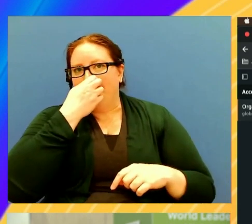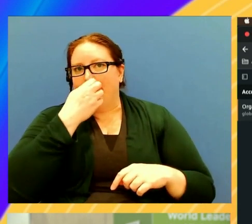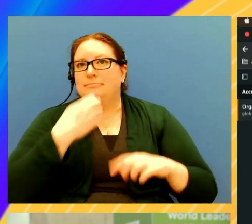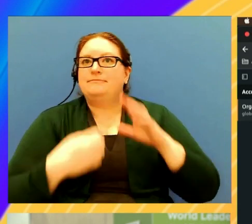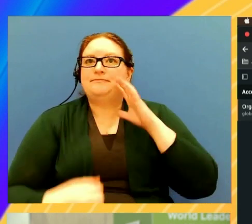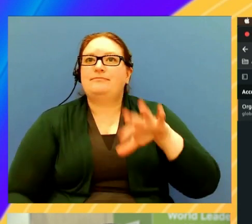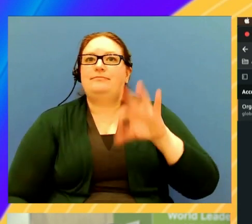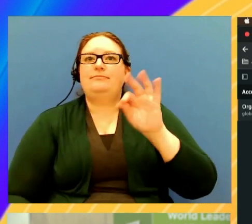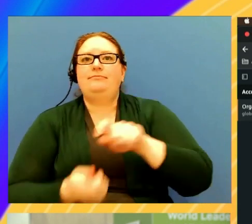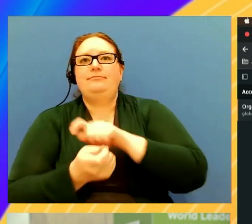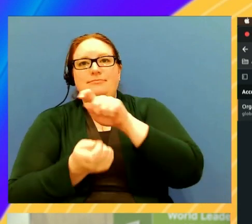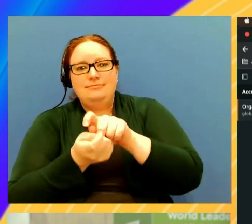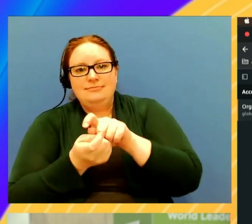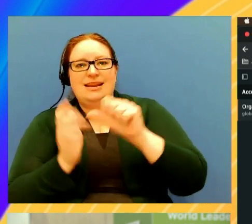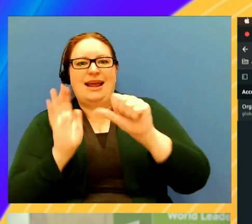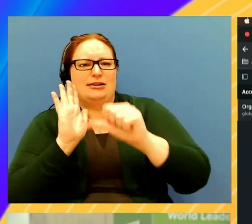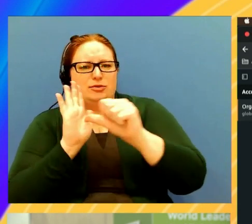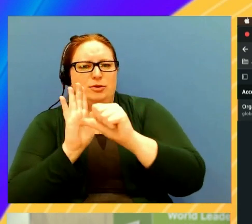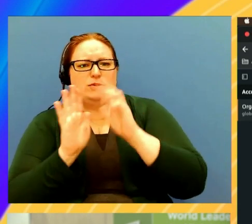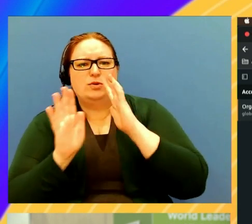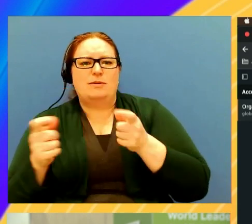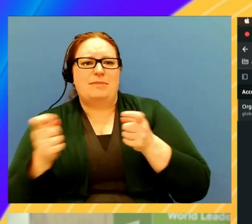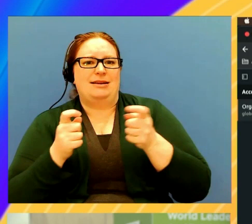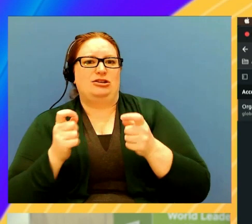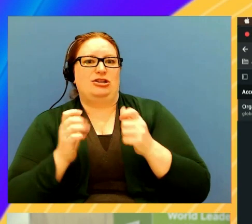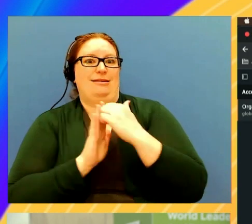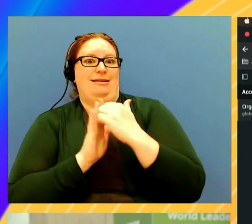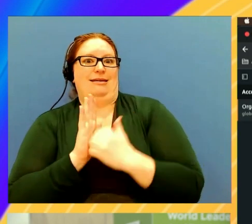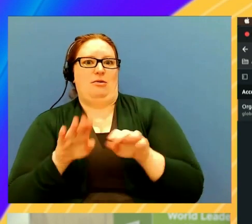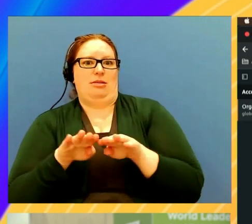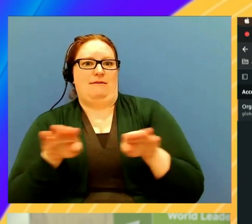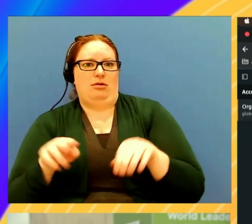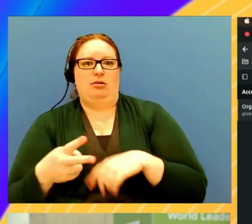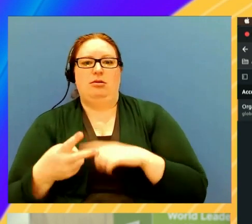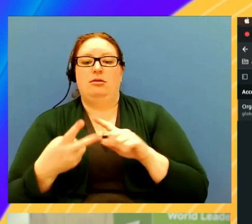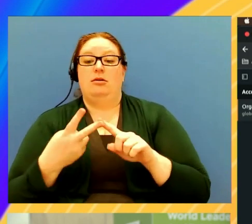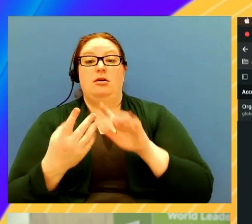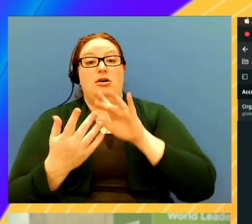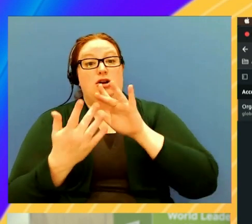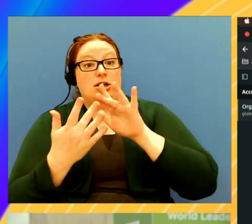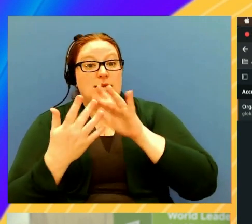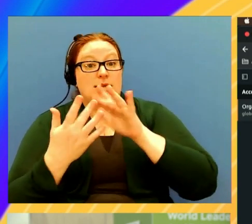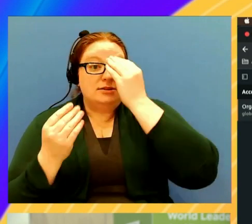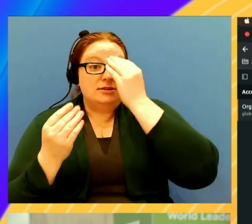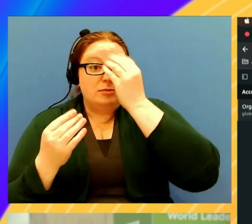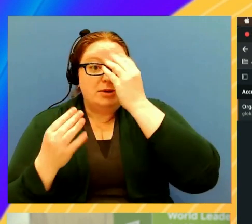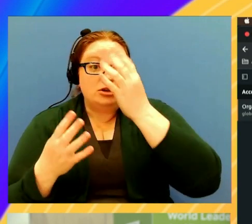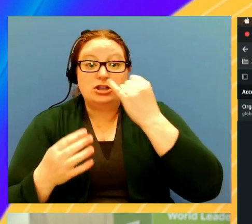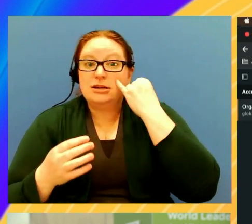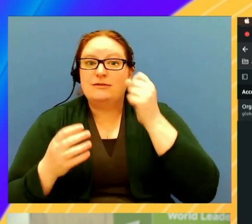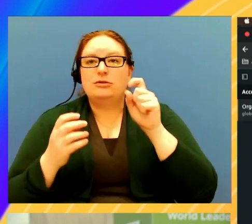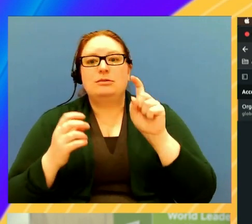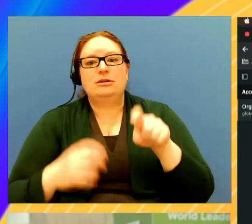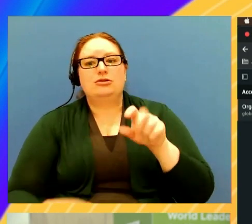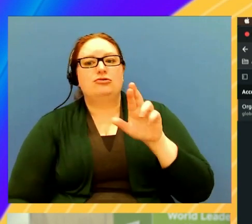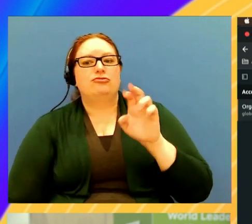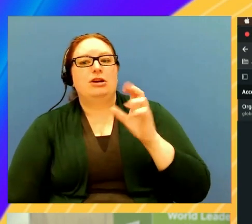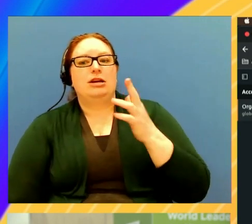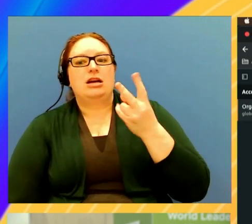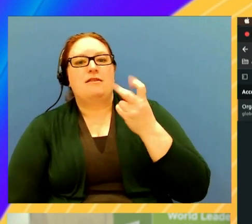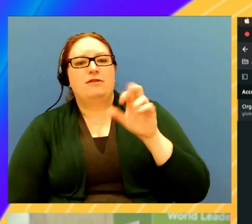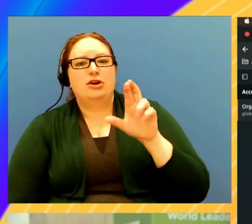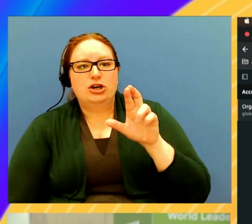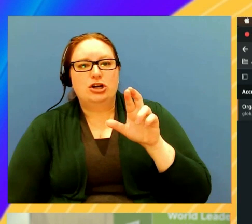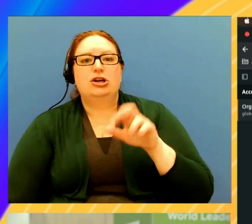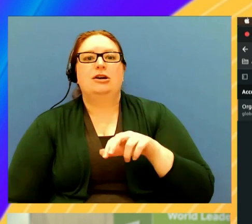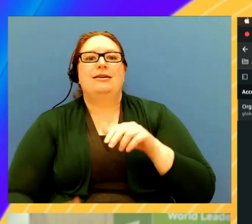certain attributes you want to manage at the account level. Contact information, so that if you ever need to recover access to your account, support knows who they're